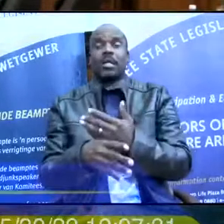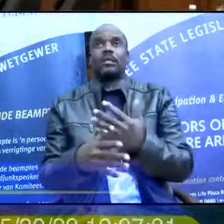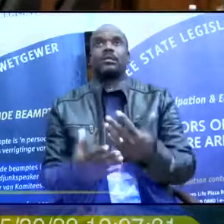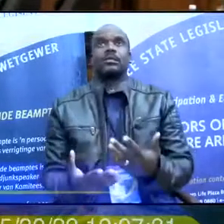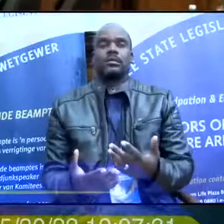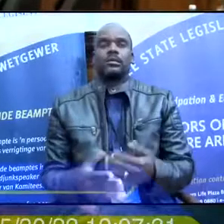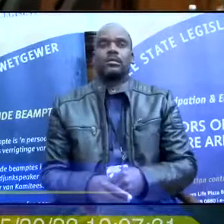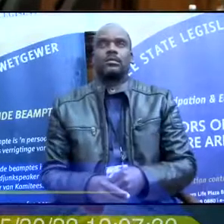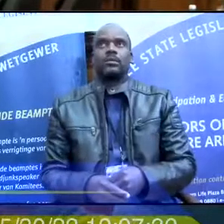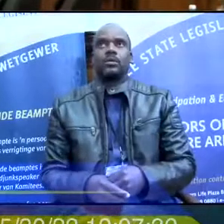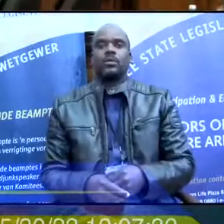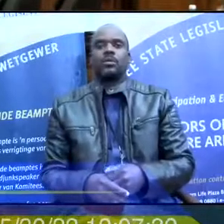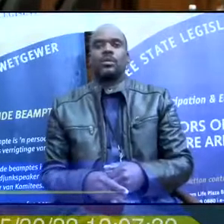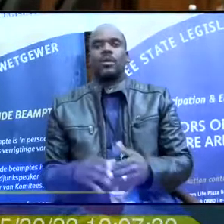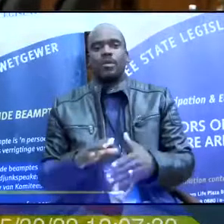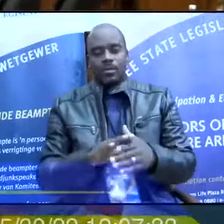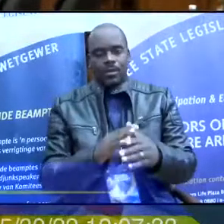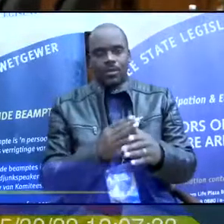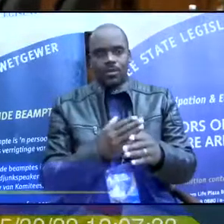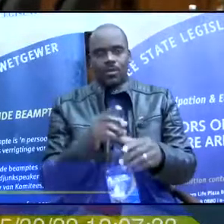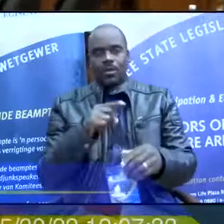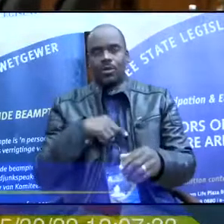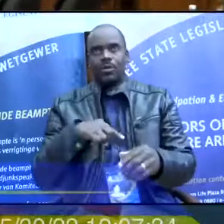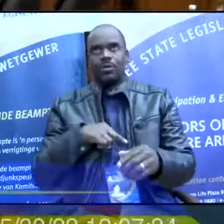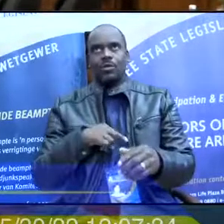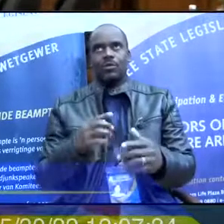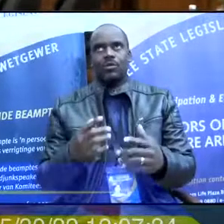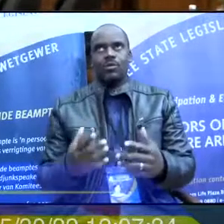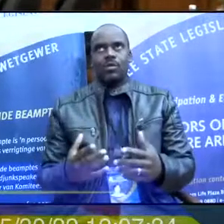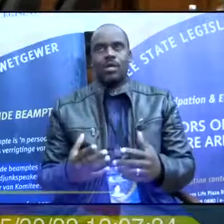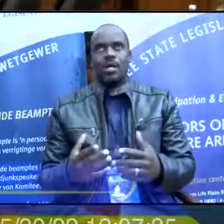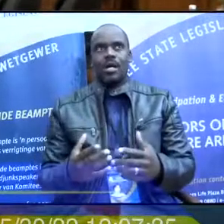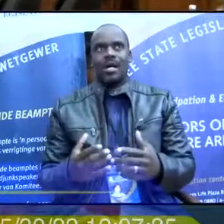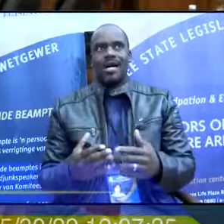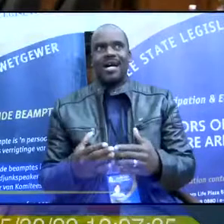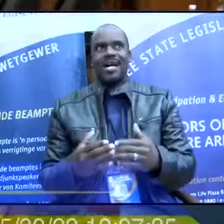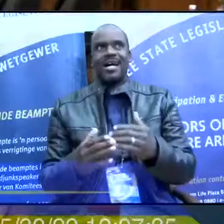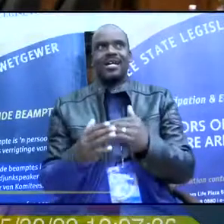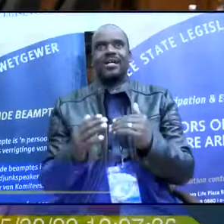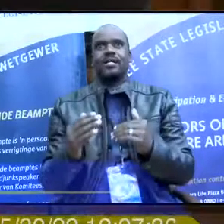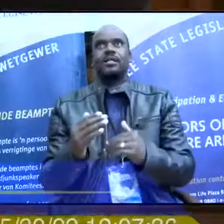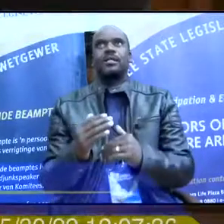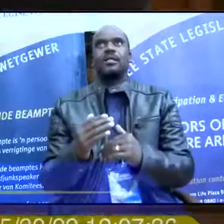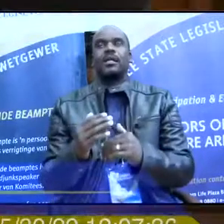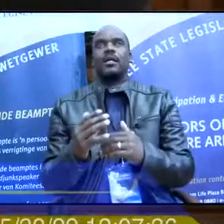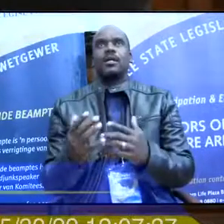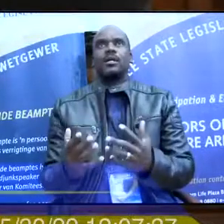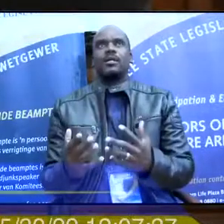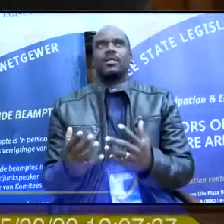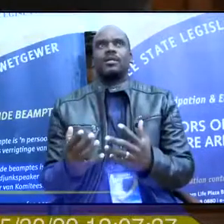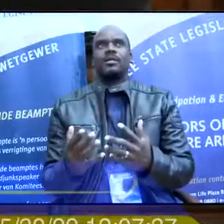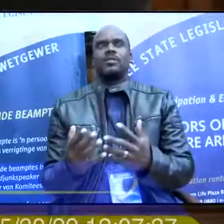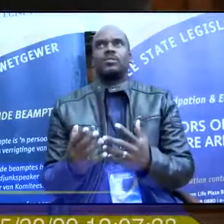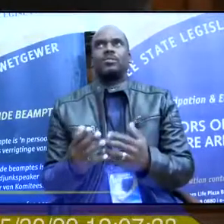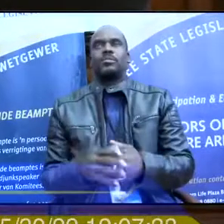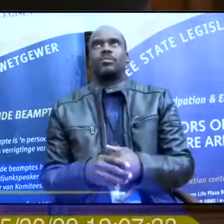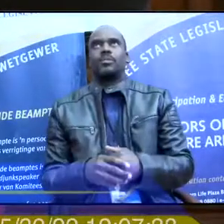night because we we're under very immense mental